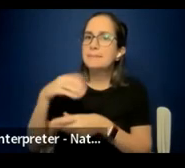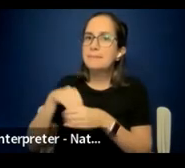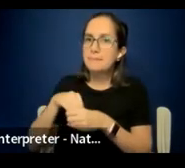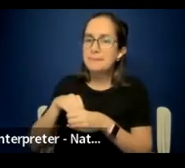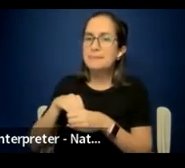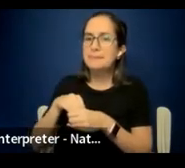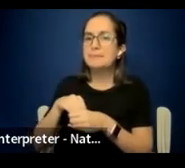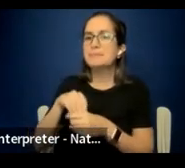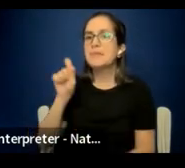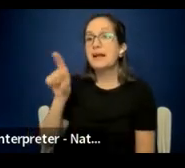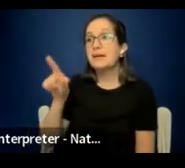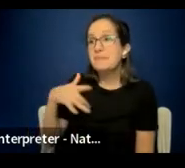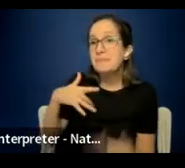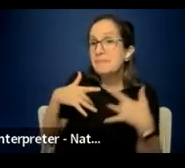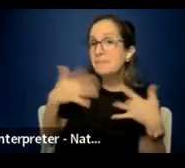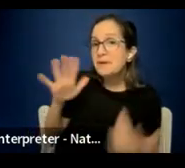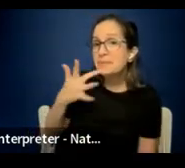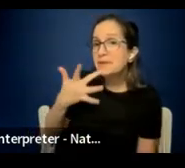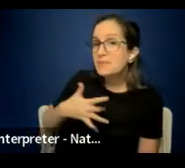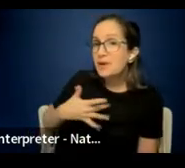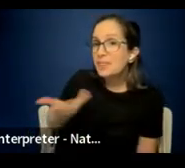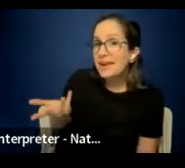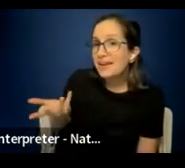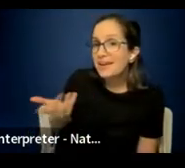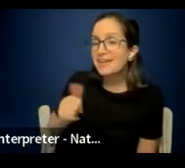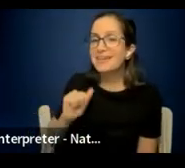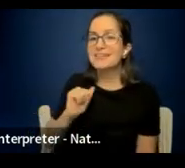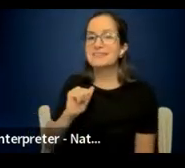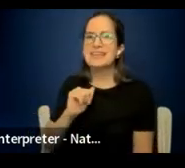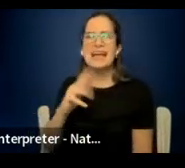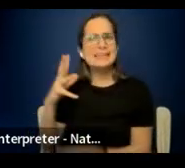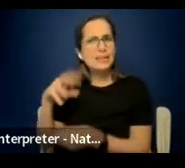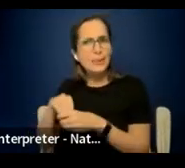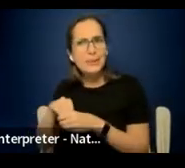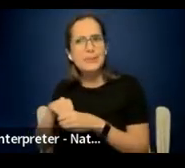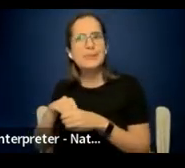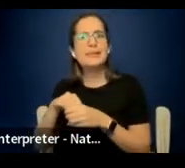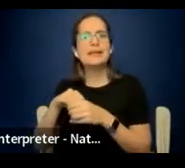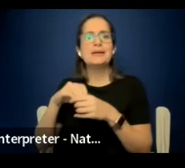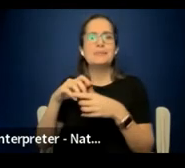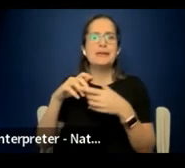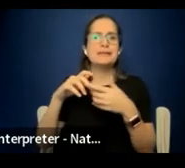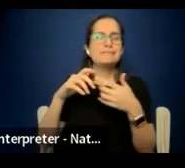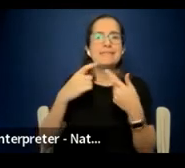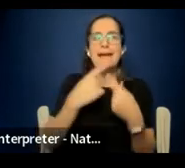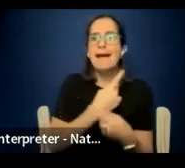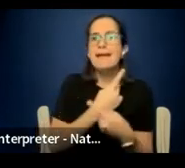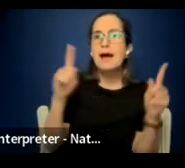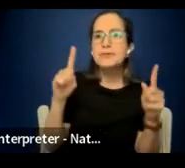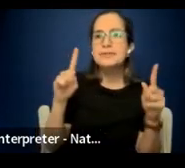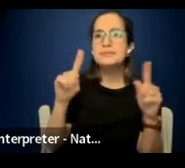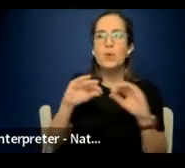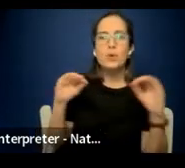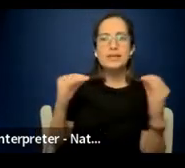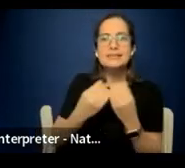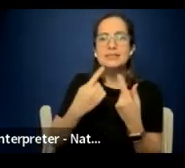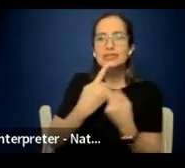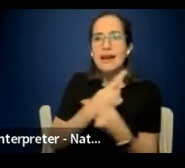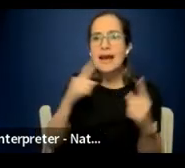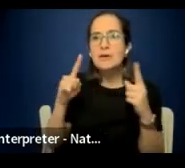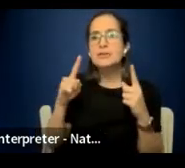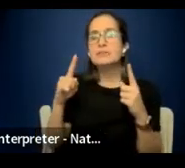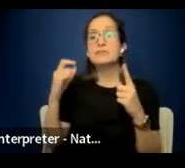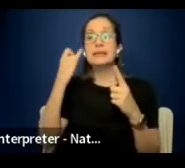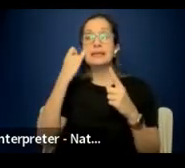know, what their birthday is of your volunteer, or, you know, include them in big organizational announcements, or, you know, if your organization is